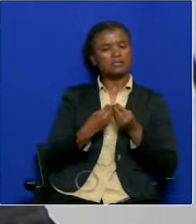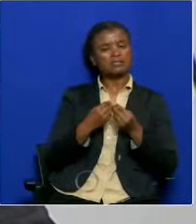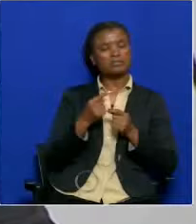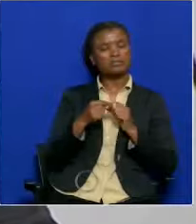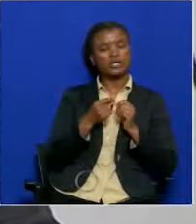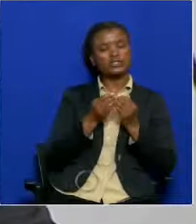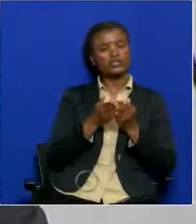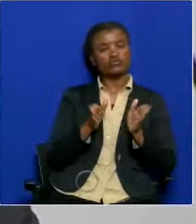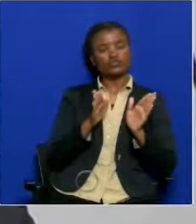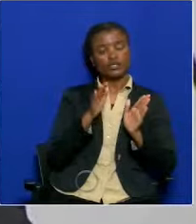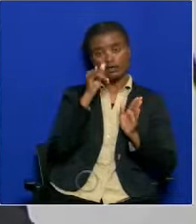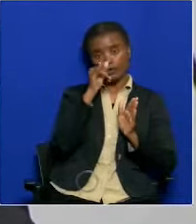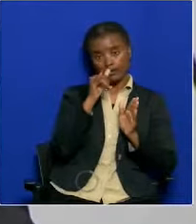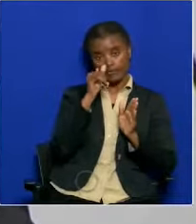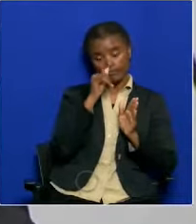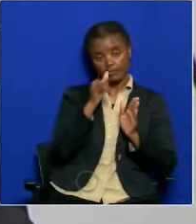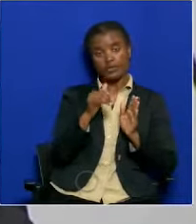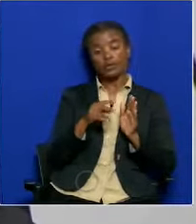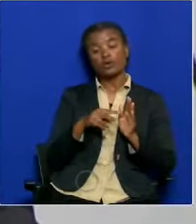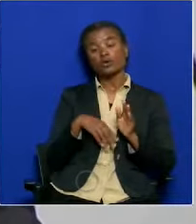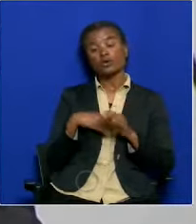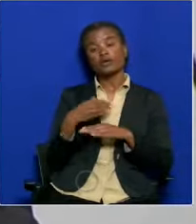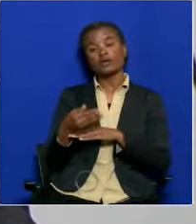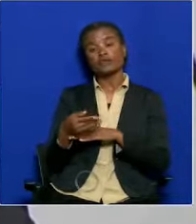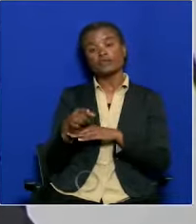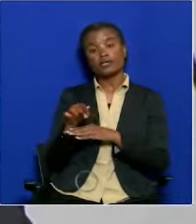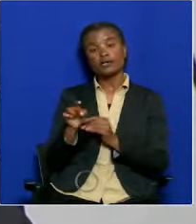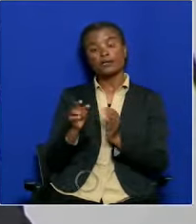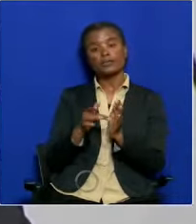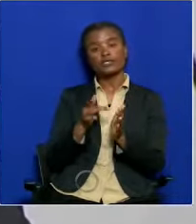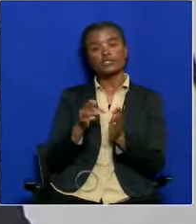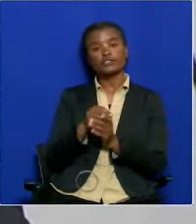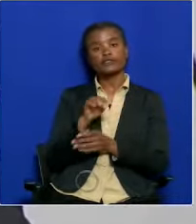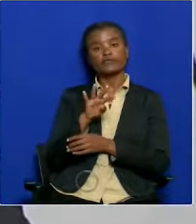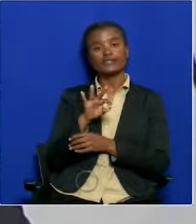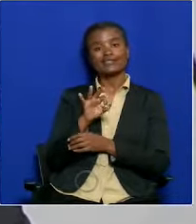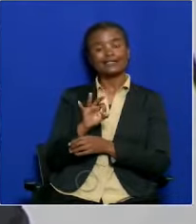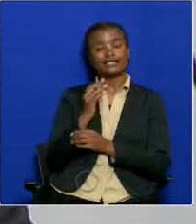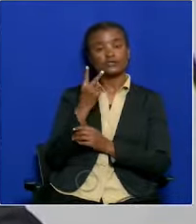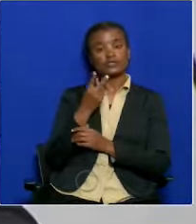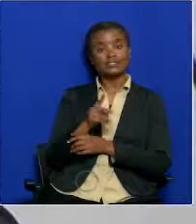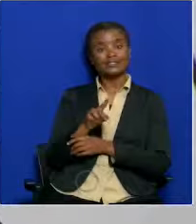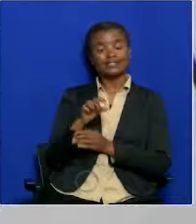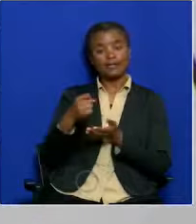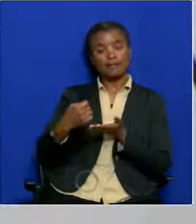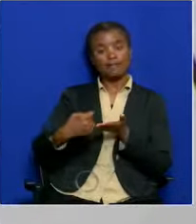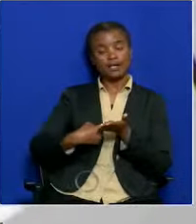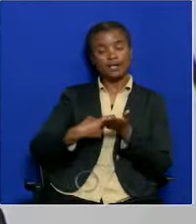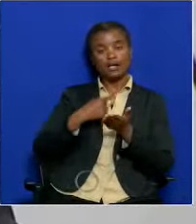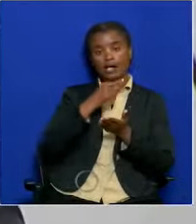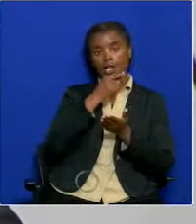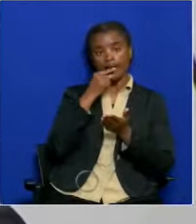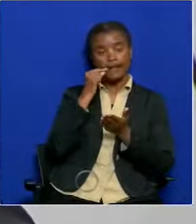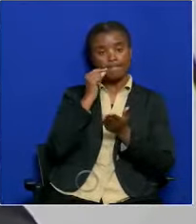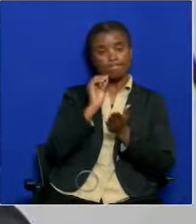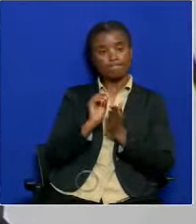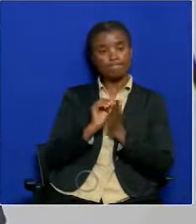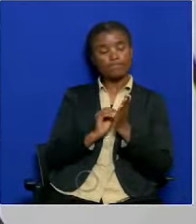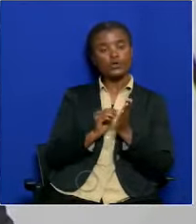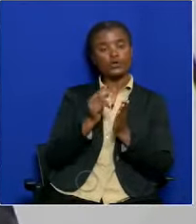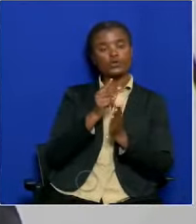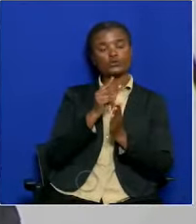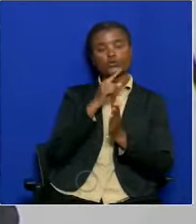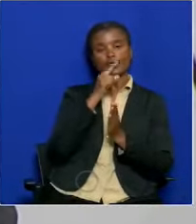page 43, you'll see he sent me even a name and a name of the shop. Yes. Where I